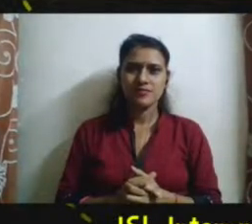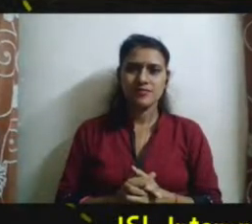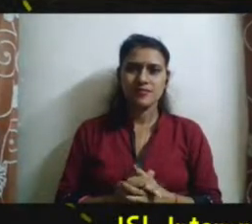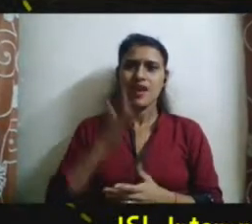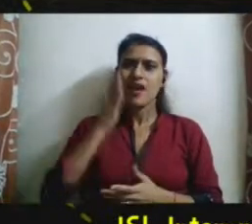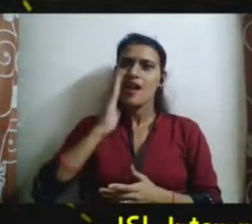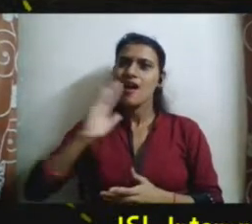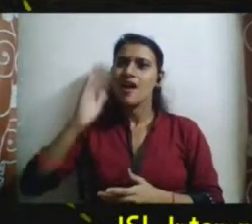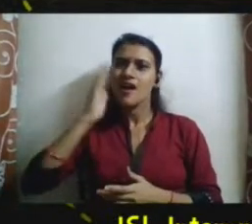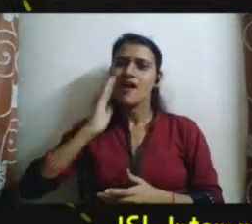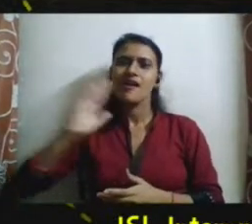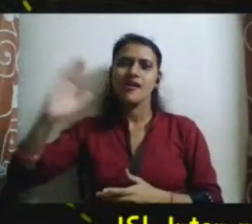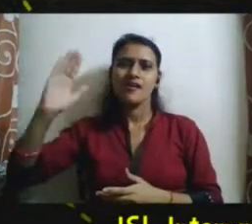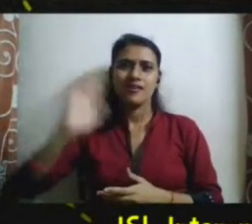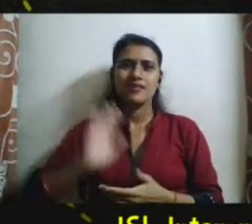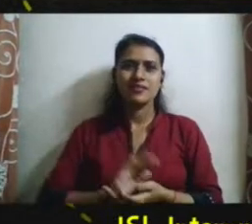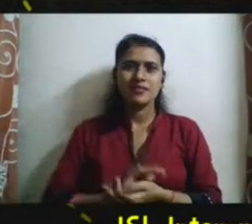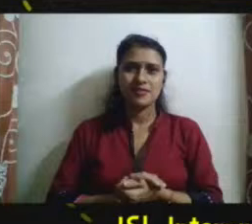Ha